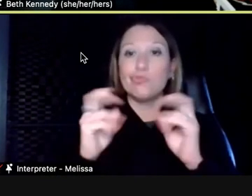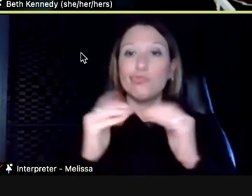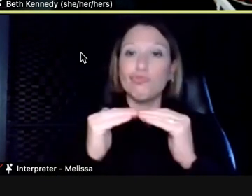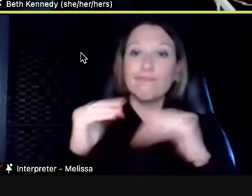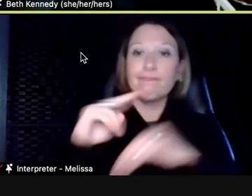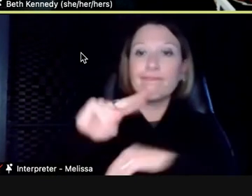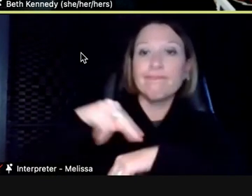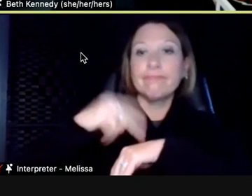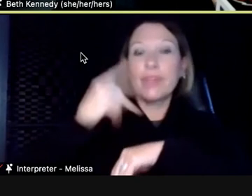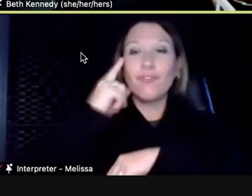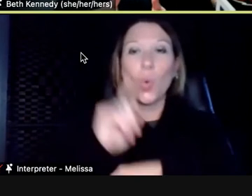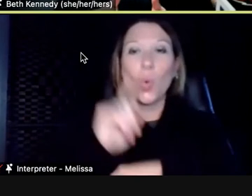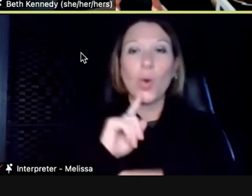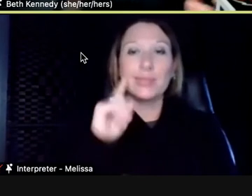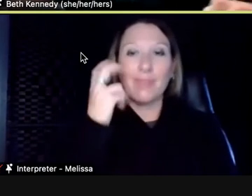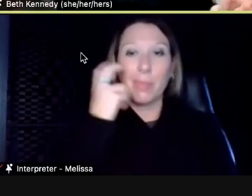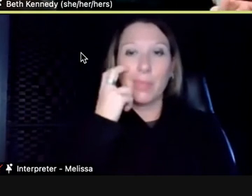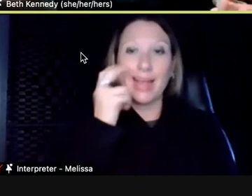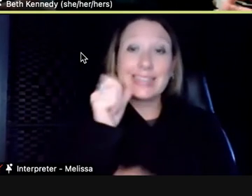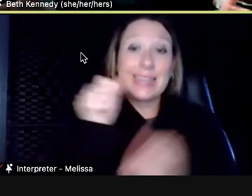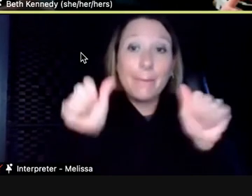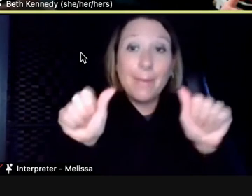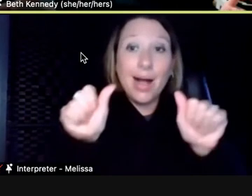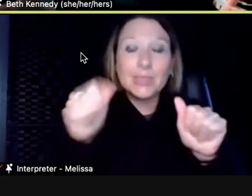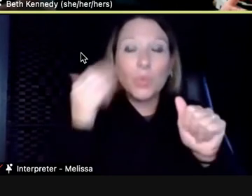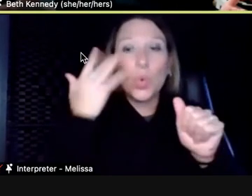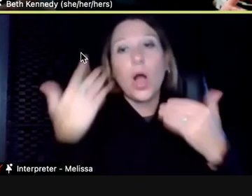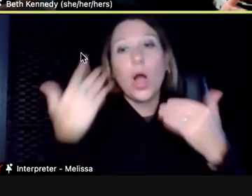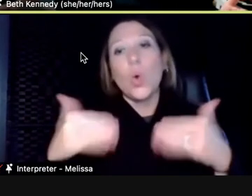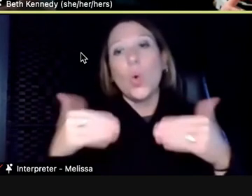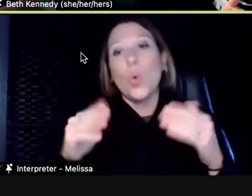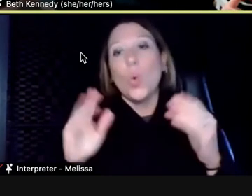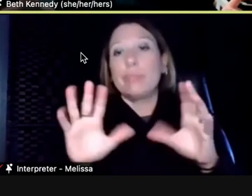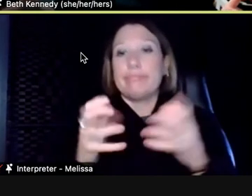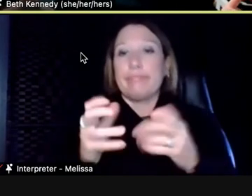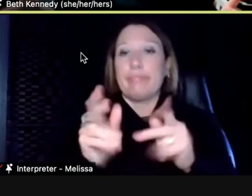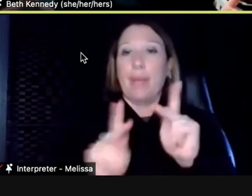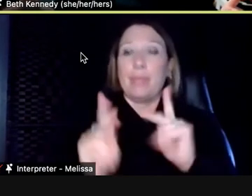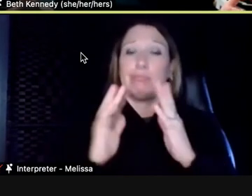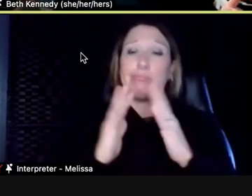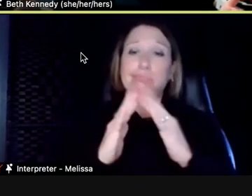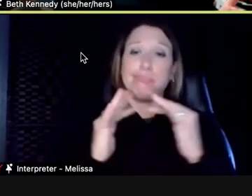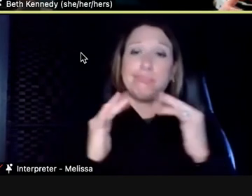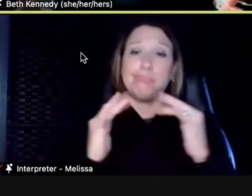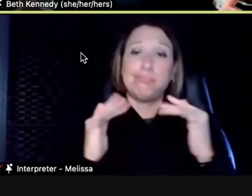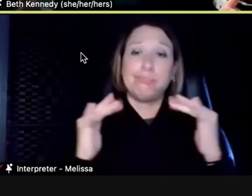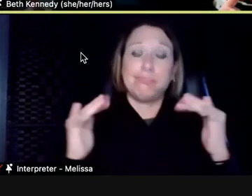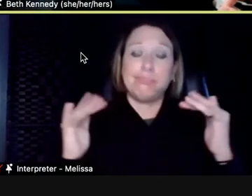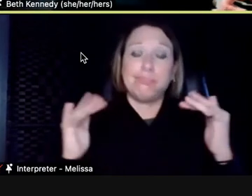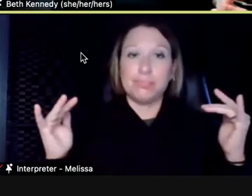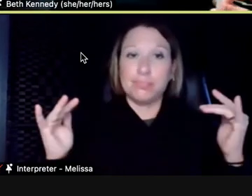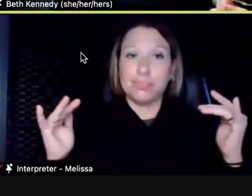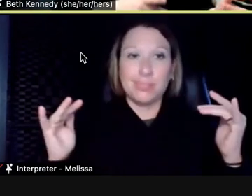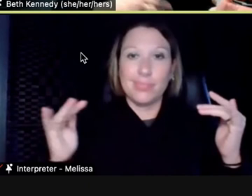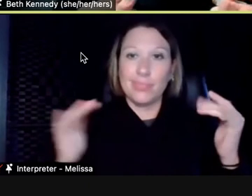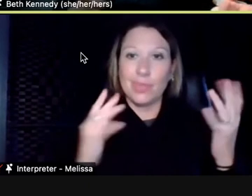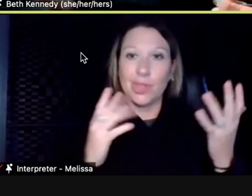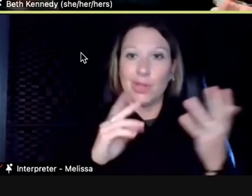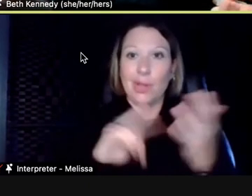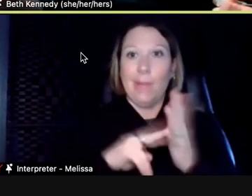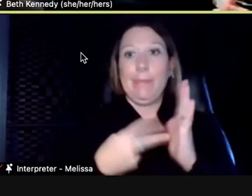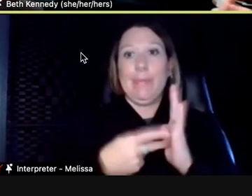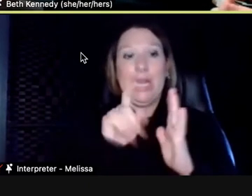to achieve that because the diversity of the population of students who are deafblind. You'd practically need an